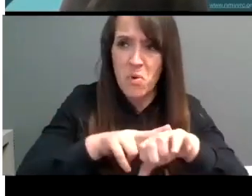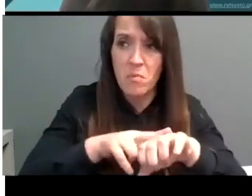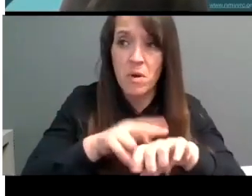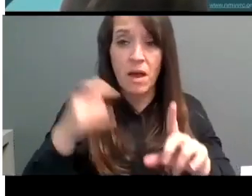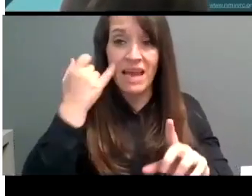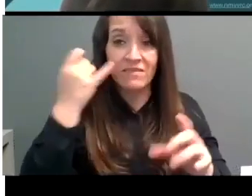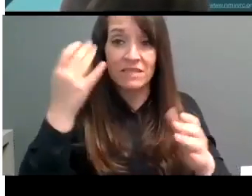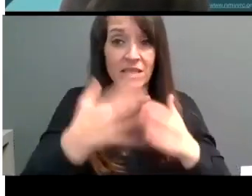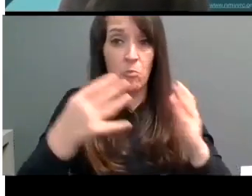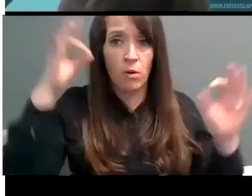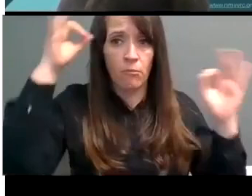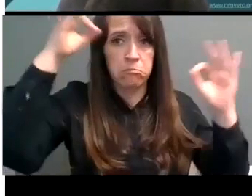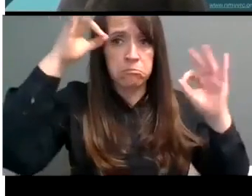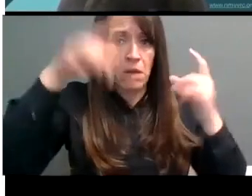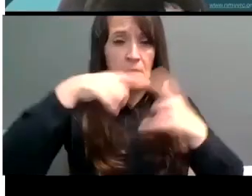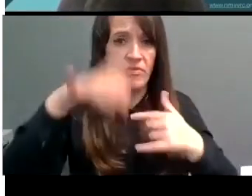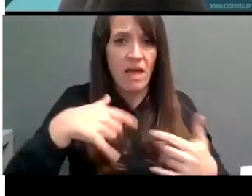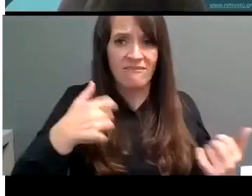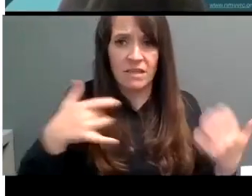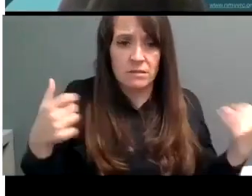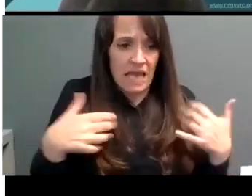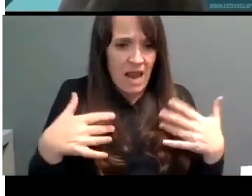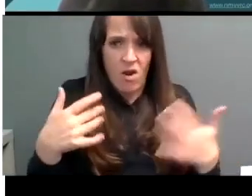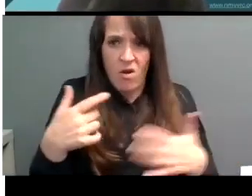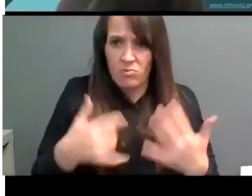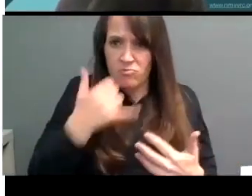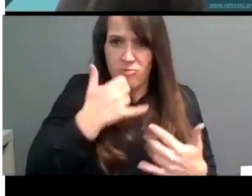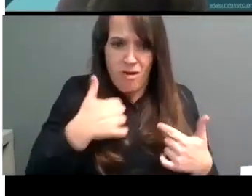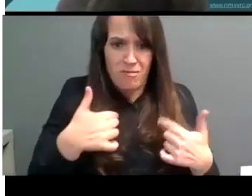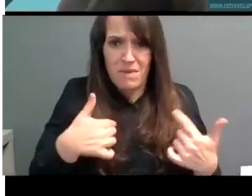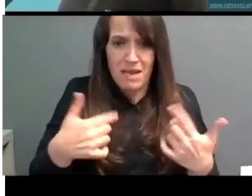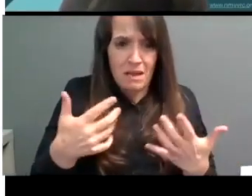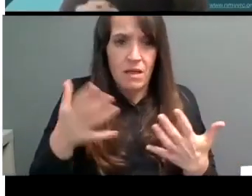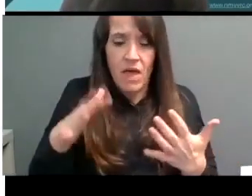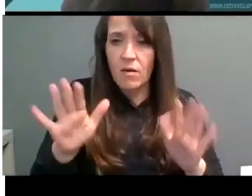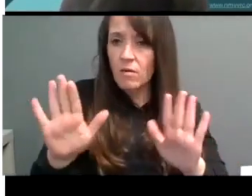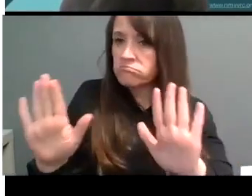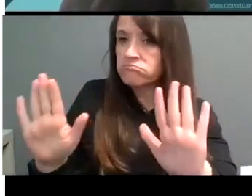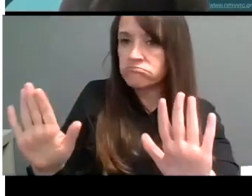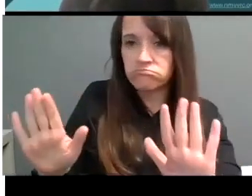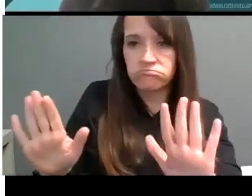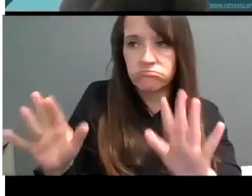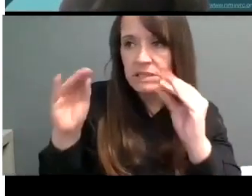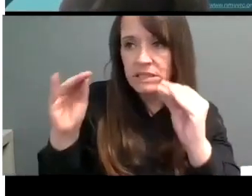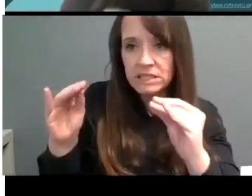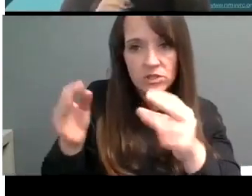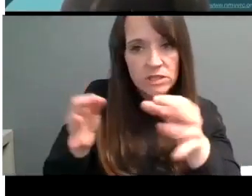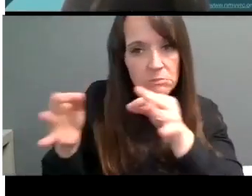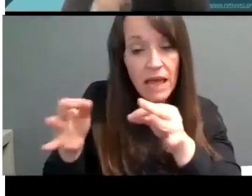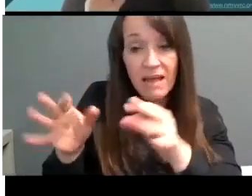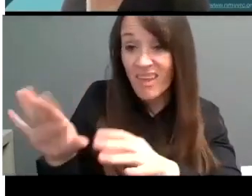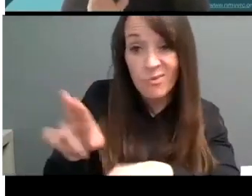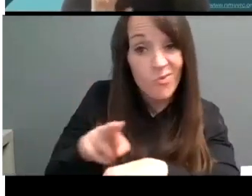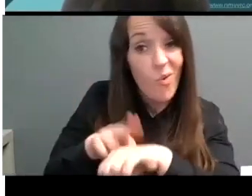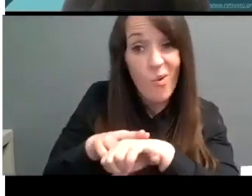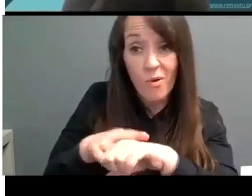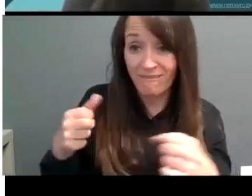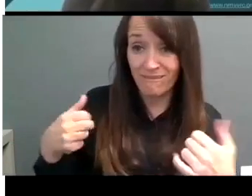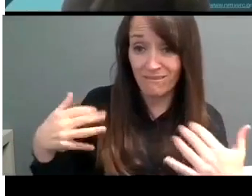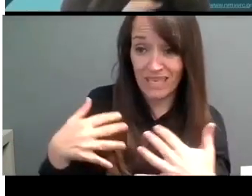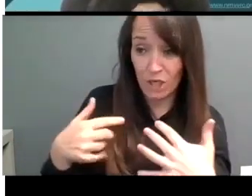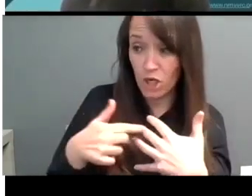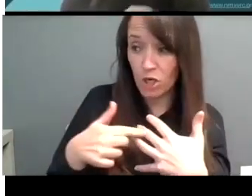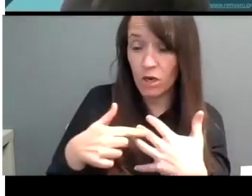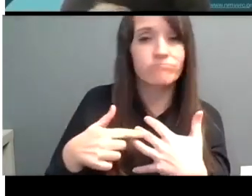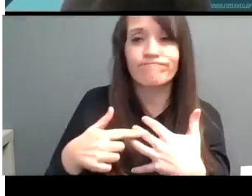can be very scary. So a lot of times just educating that these responses are normal. This fear is